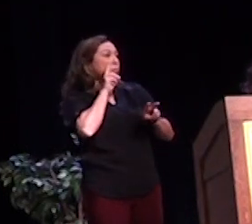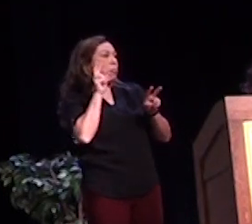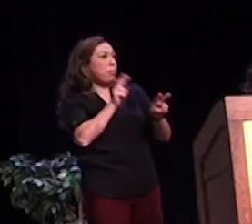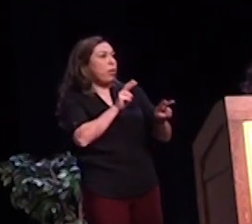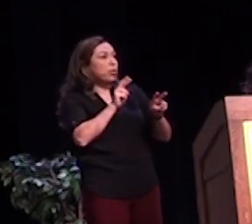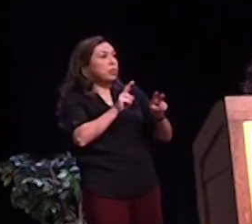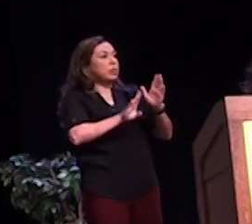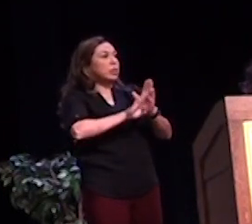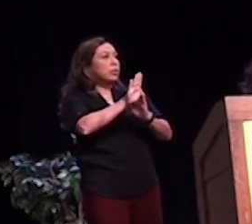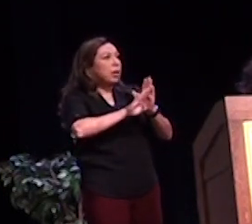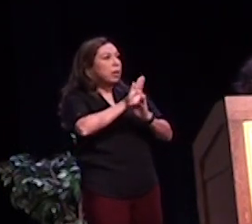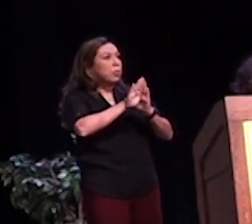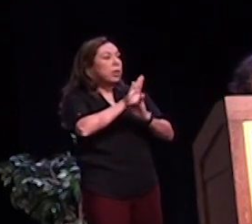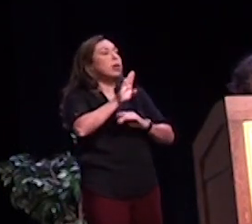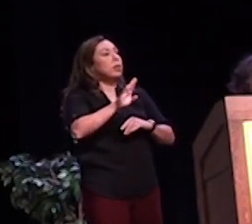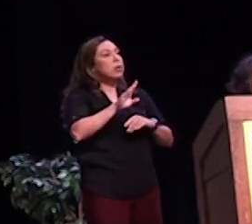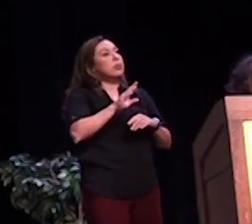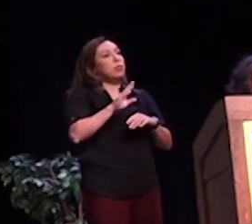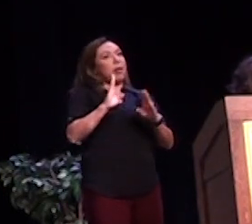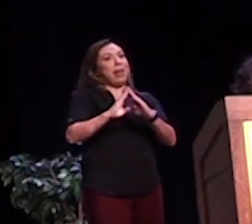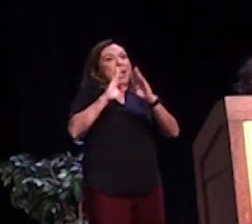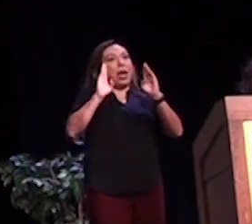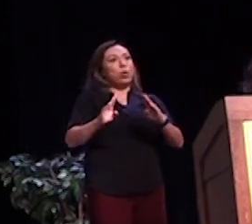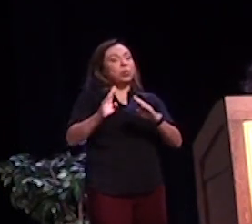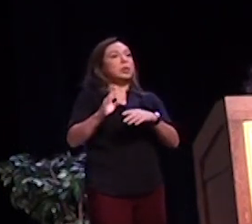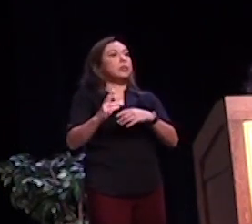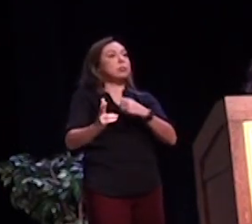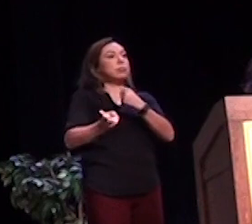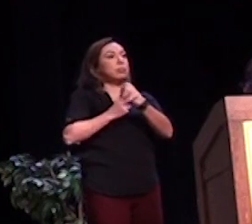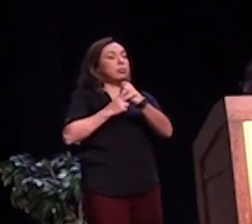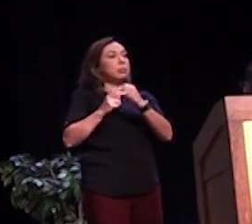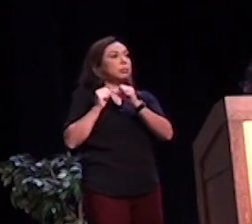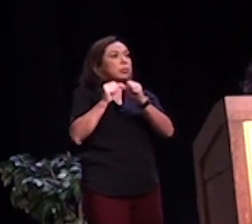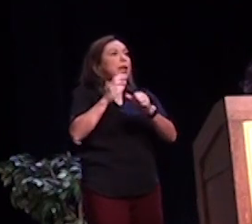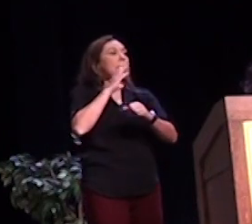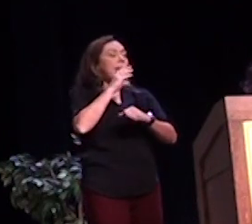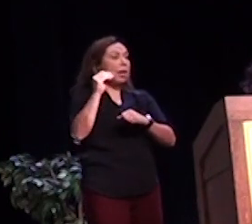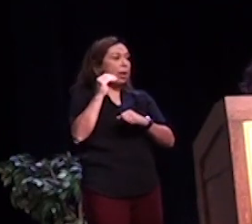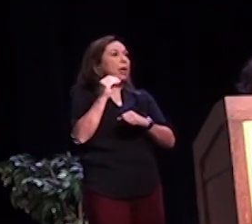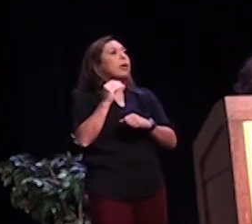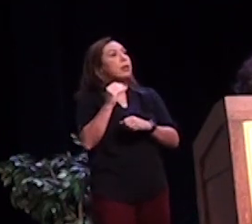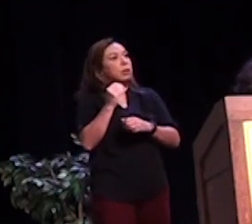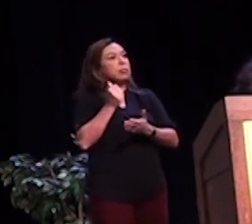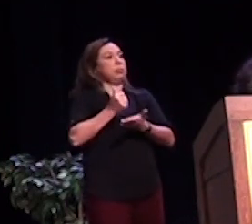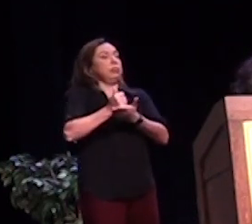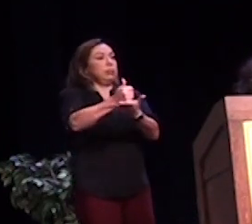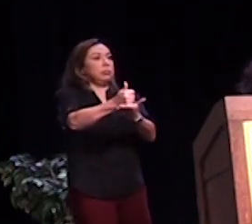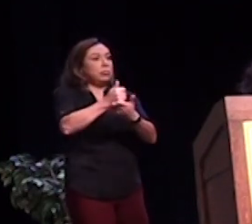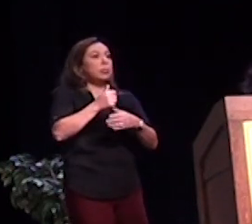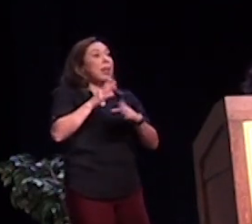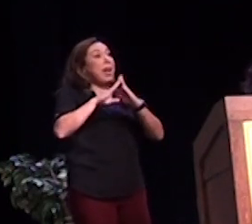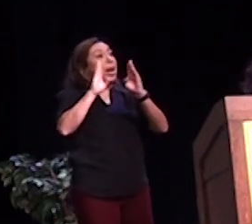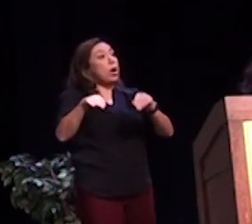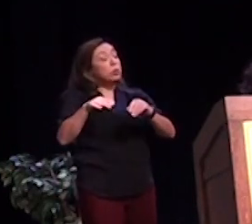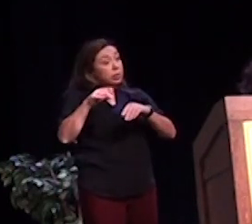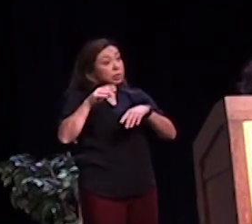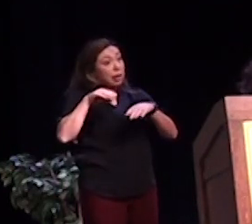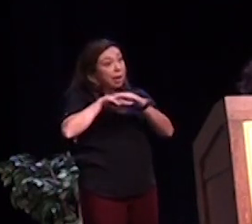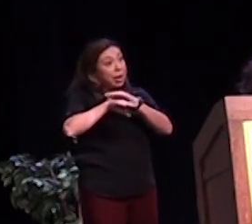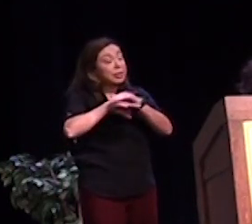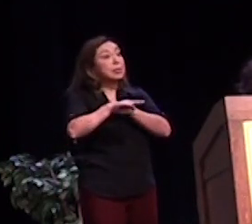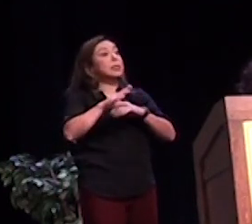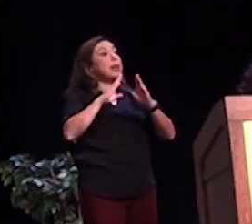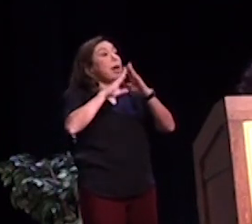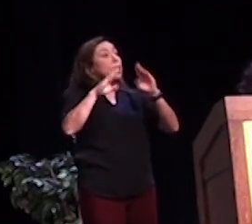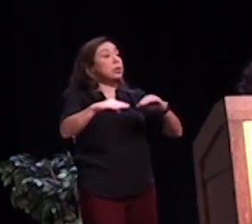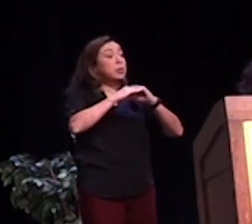monitoring, development, affordable housing preservation, and rehabilitation, housing access, housing stability